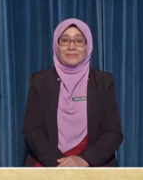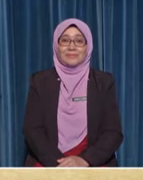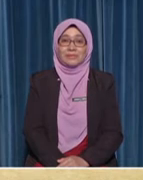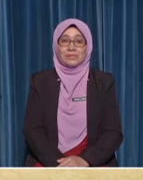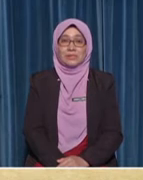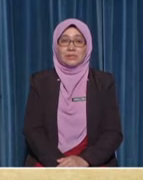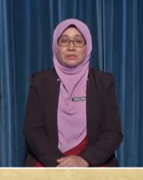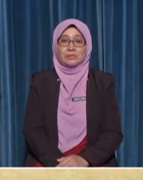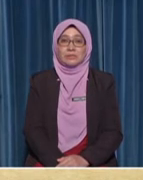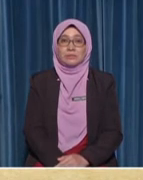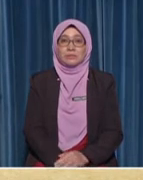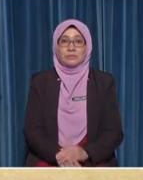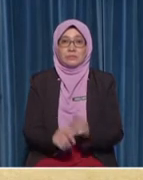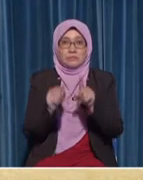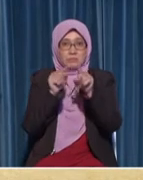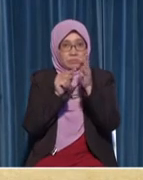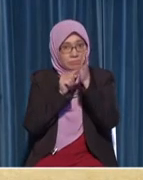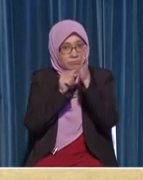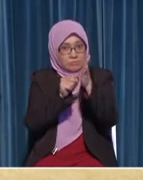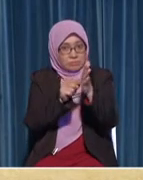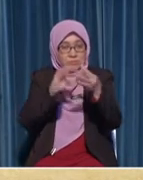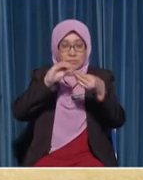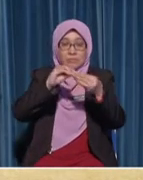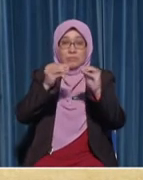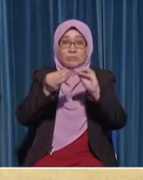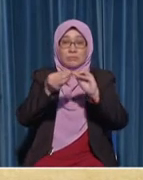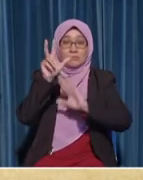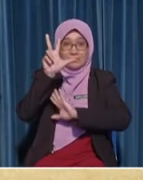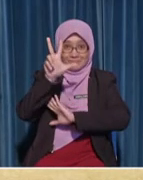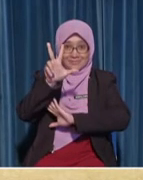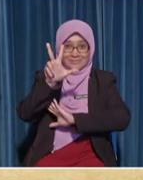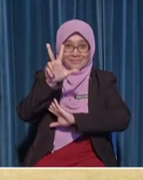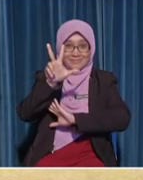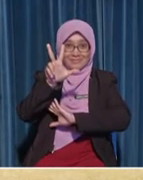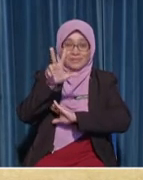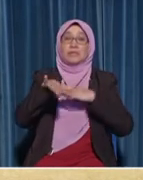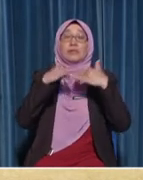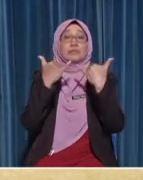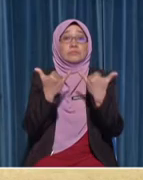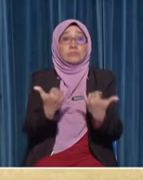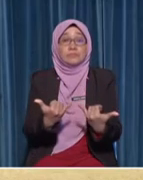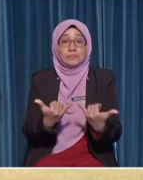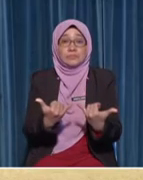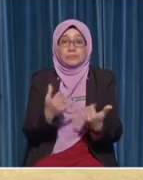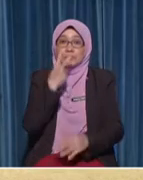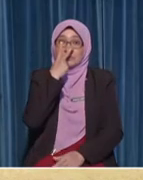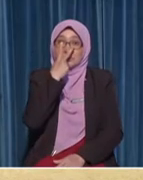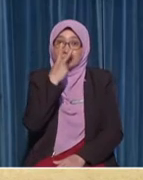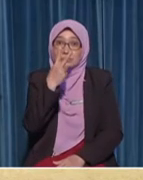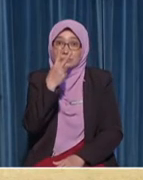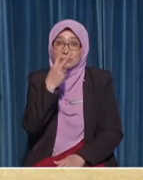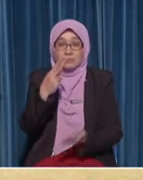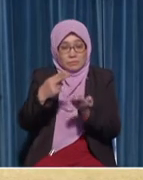It is pointing at number 3. Now, look at